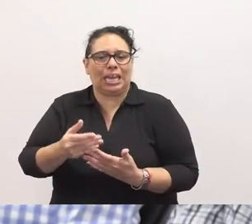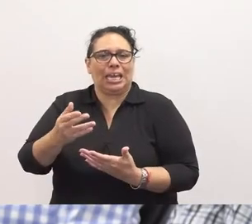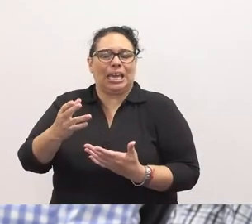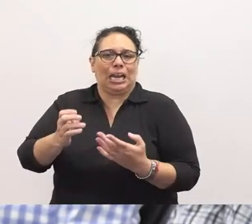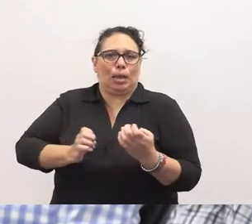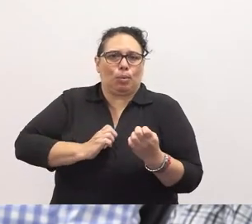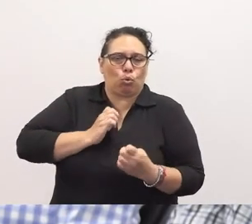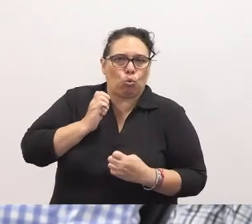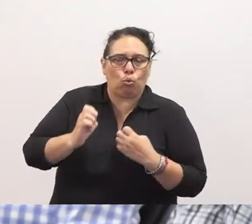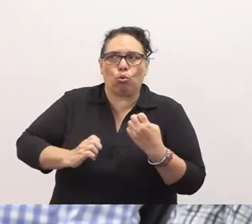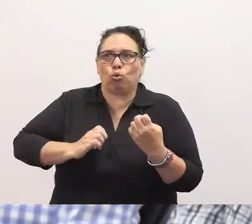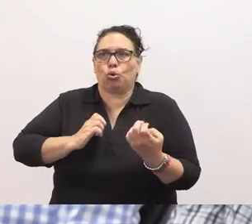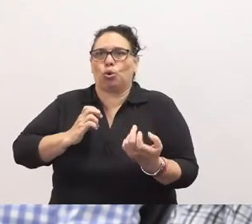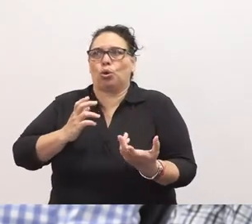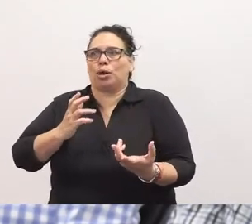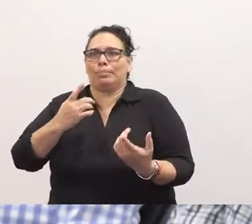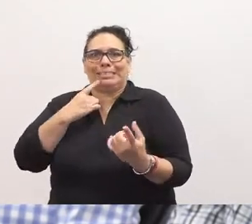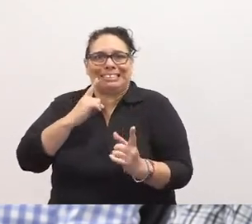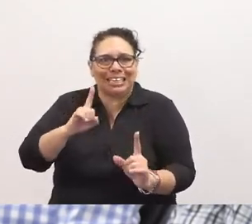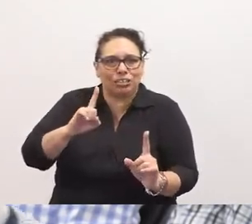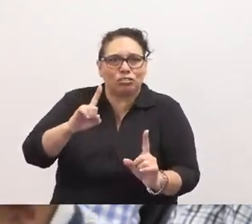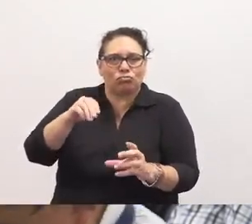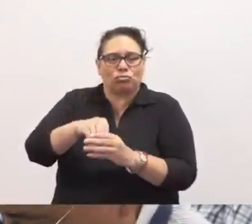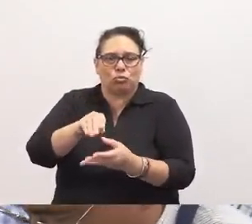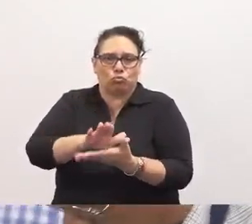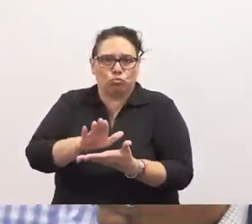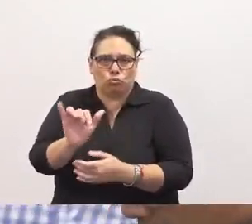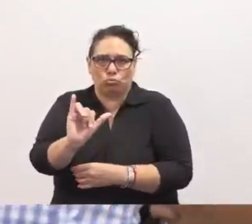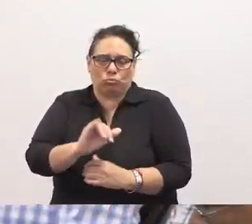emotionally be successful in school.